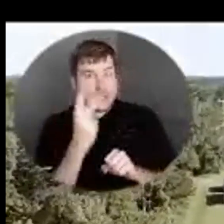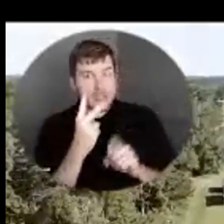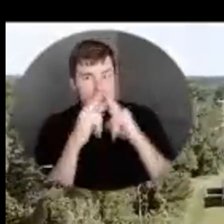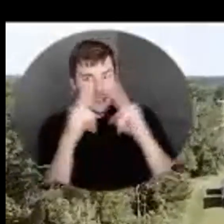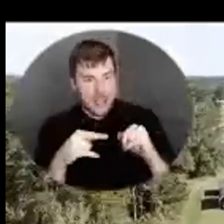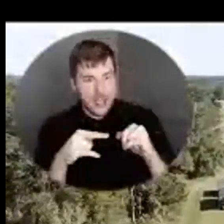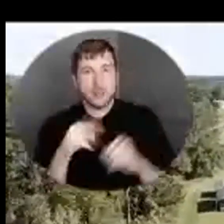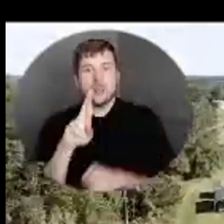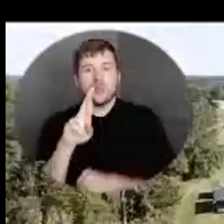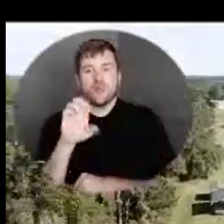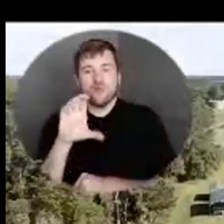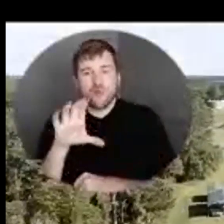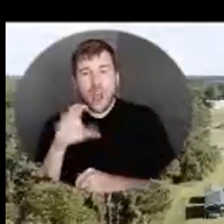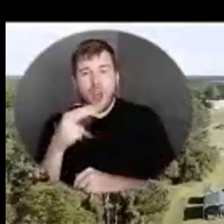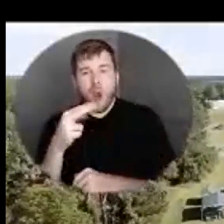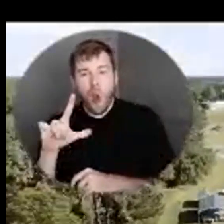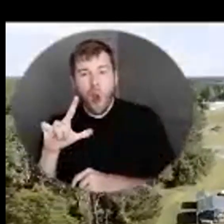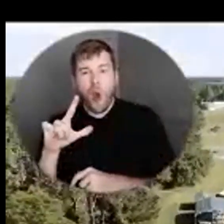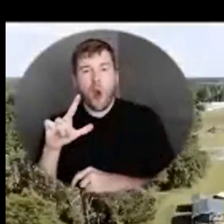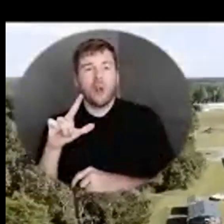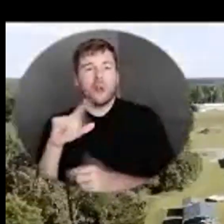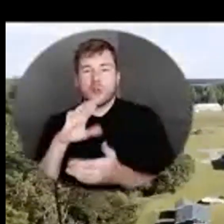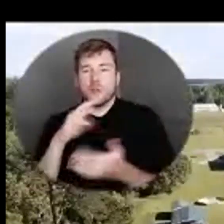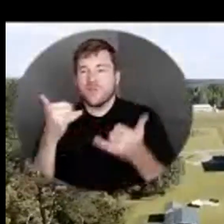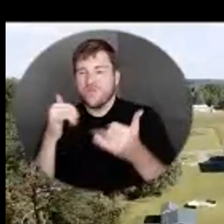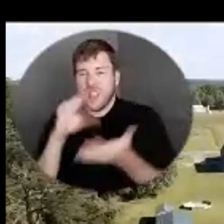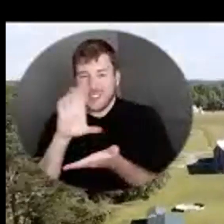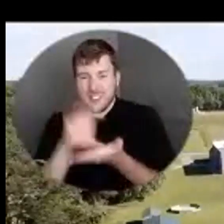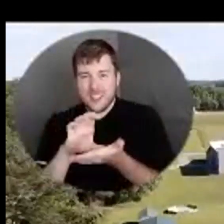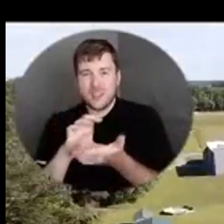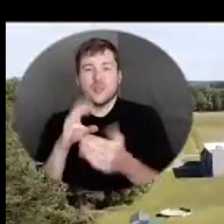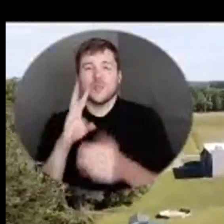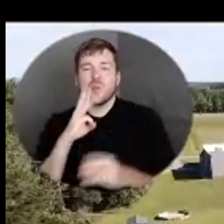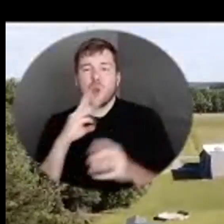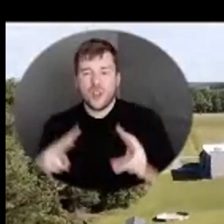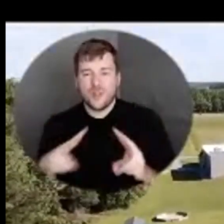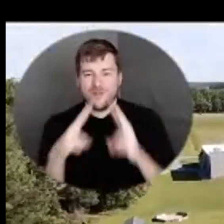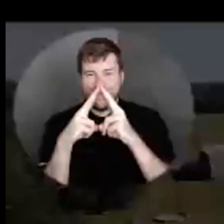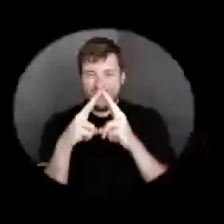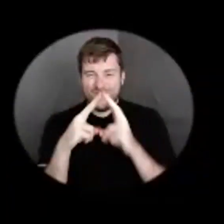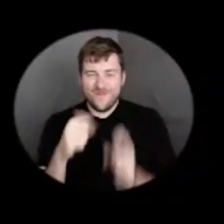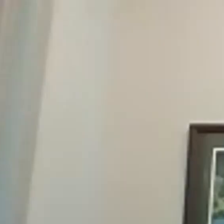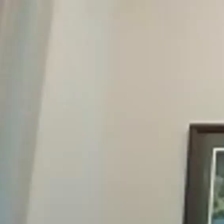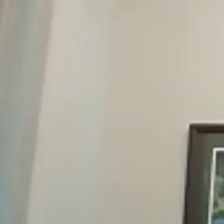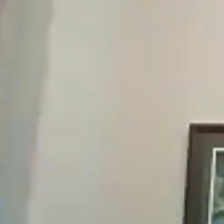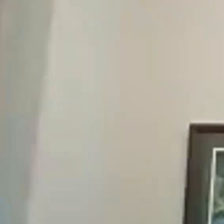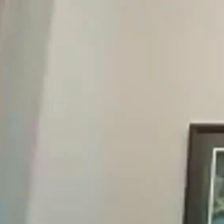camp, and this is actually at the back of camp. You get to see the rec hall, the Cope Center, and the water tower in the distance.